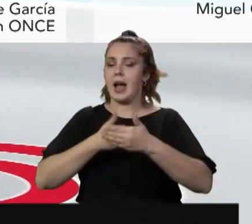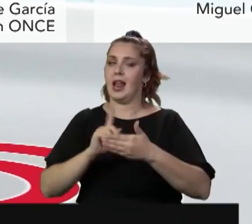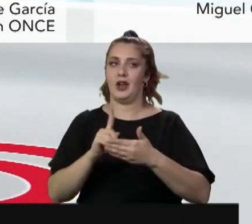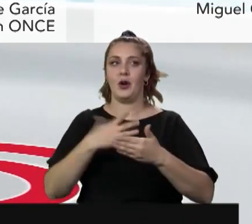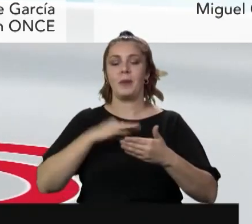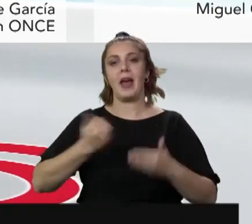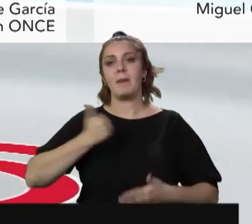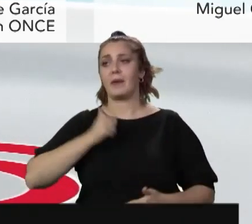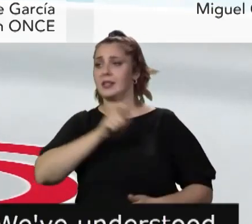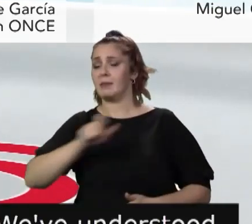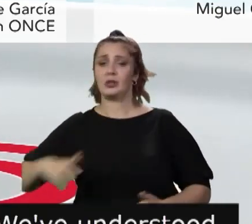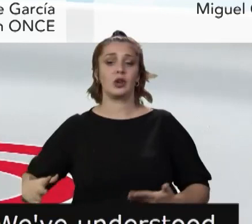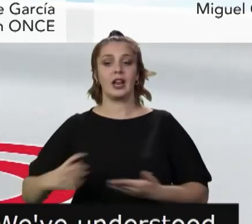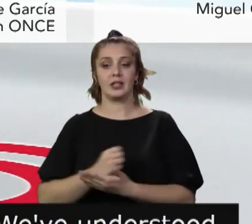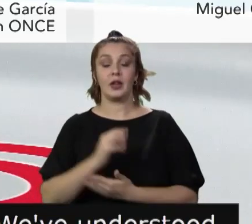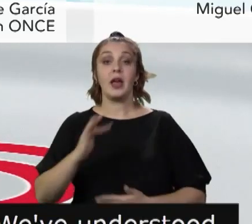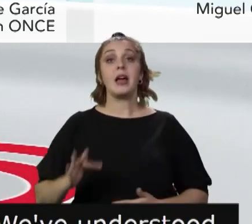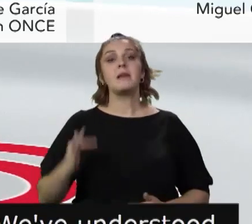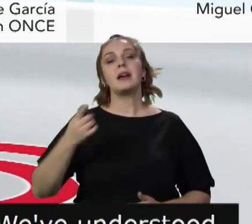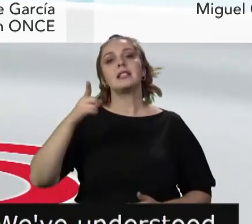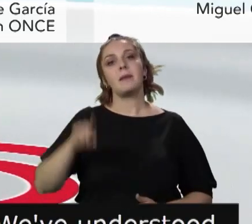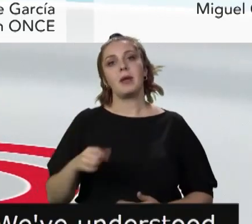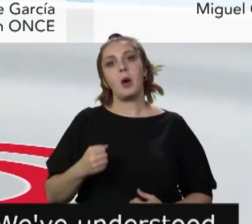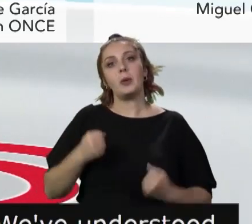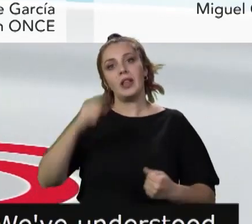not placing barriers and that it can be used by